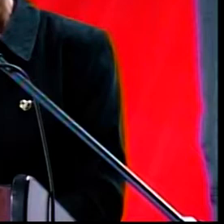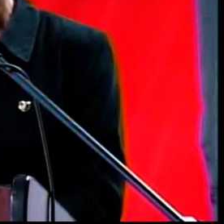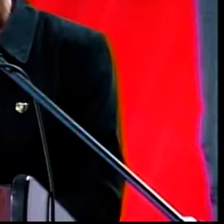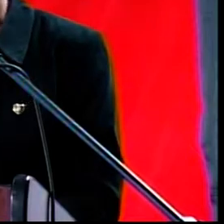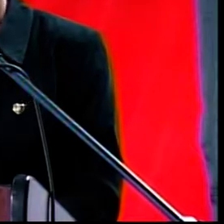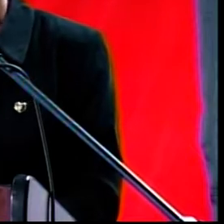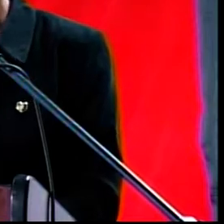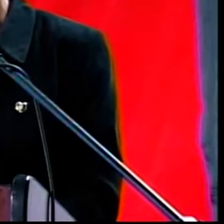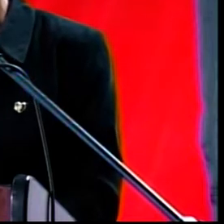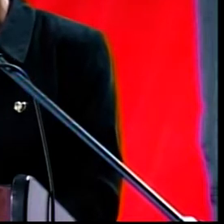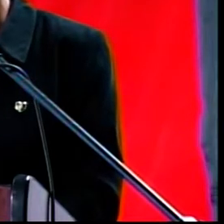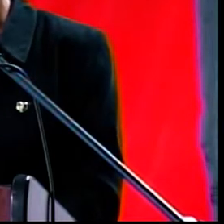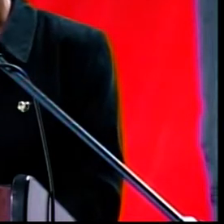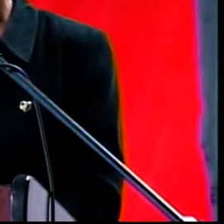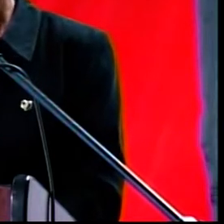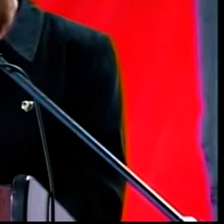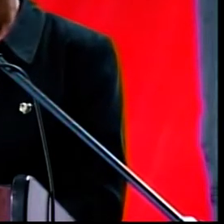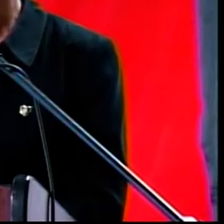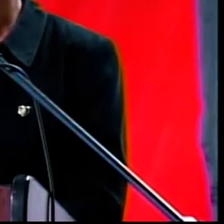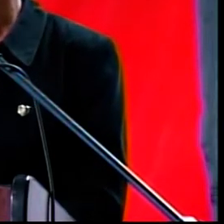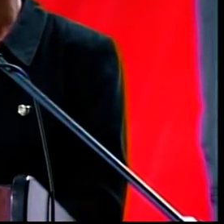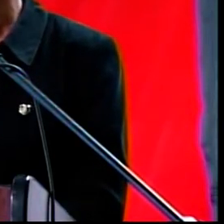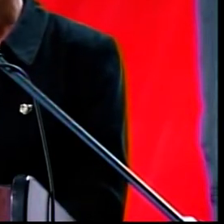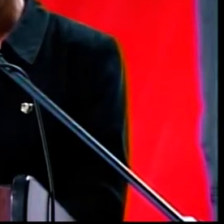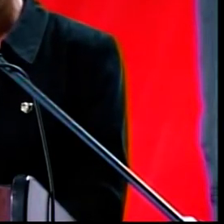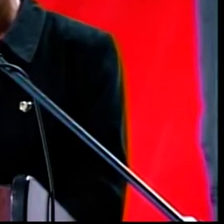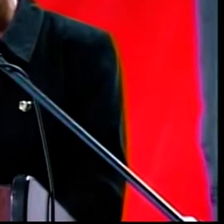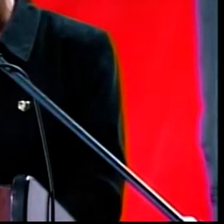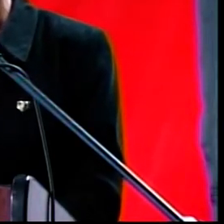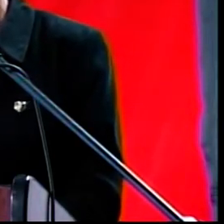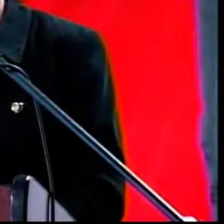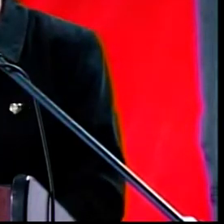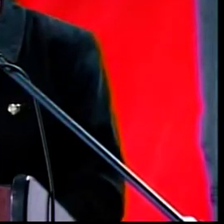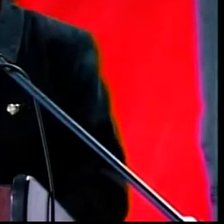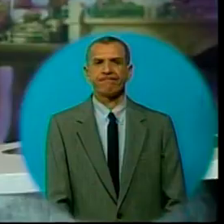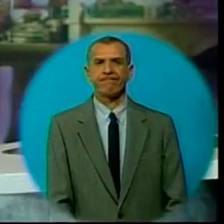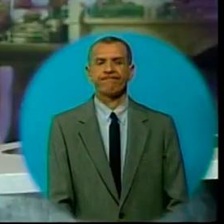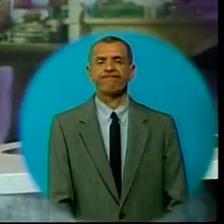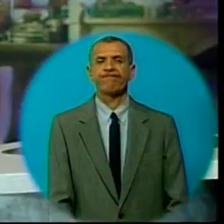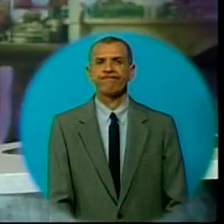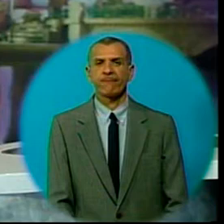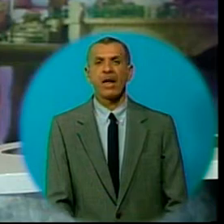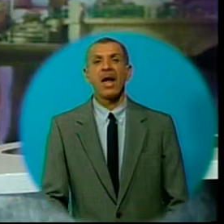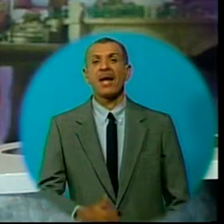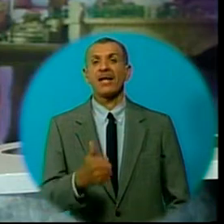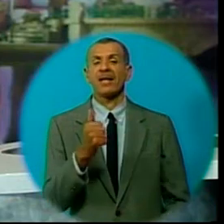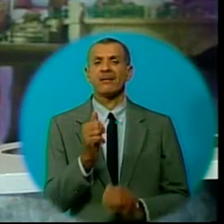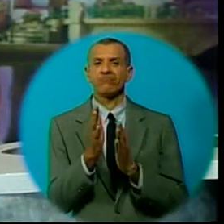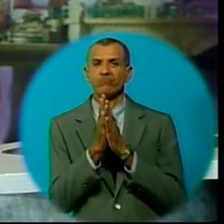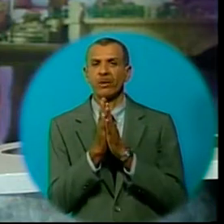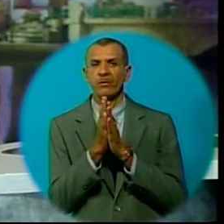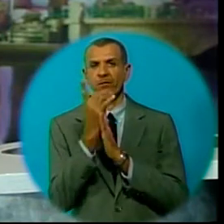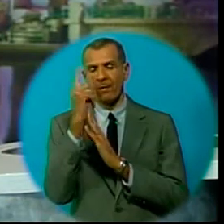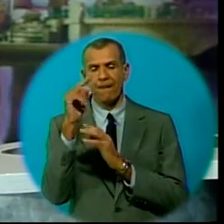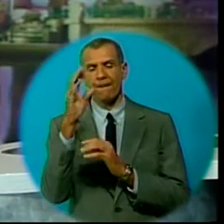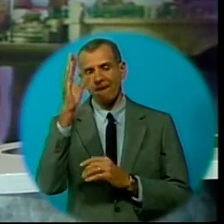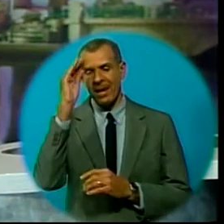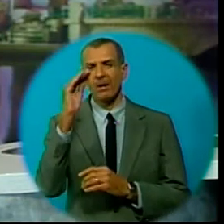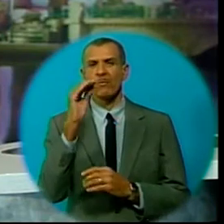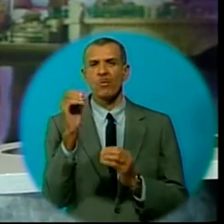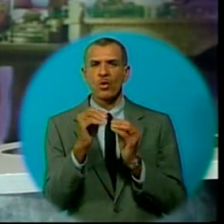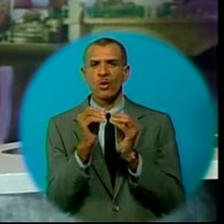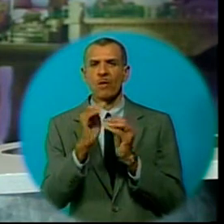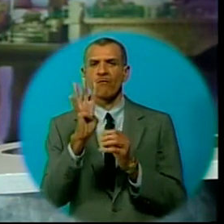some have accepted that offer. So there is good news in the program still. Another plea for men over 40 to get tested